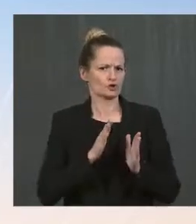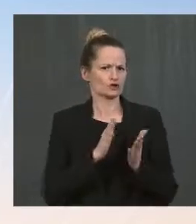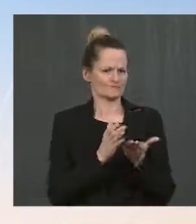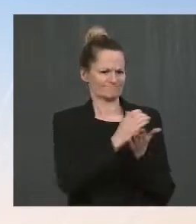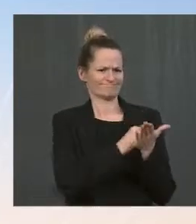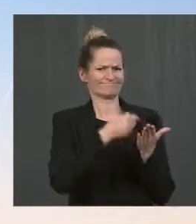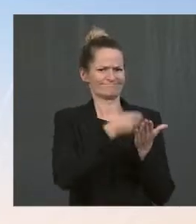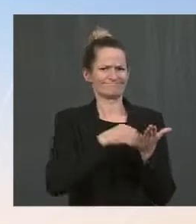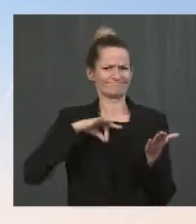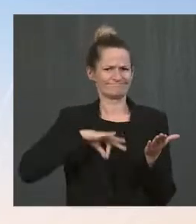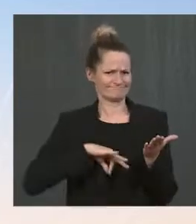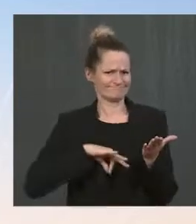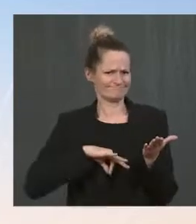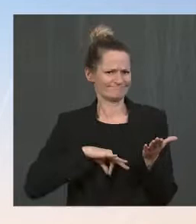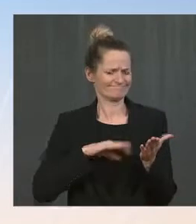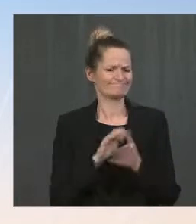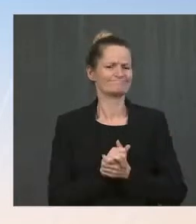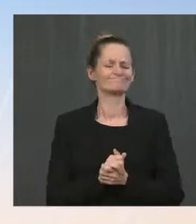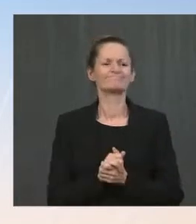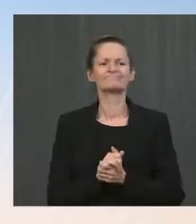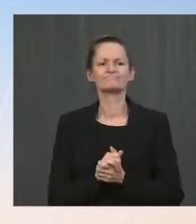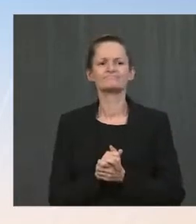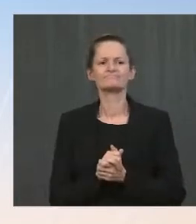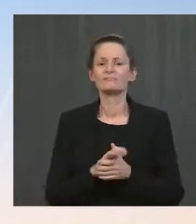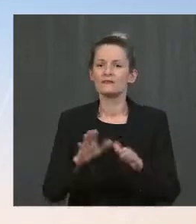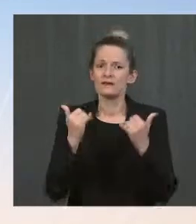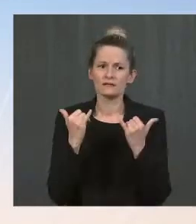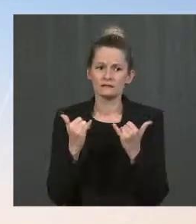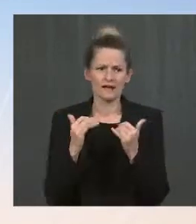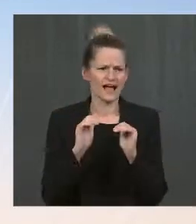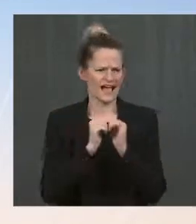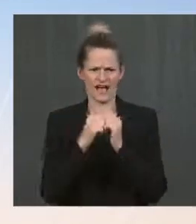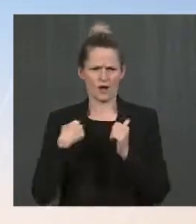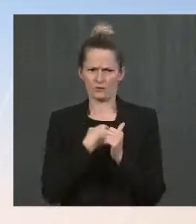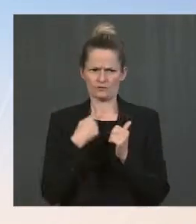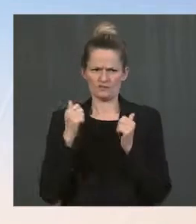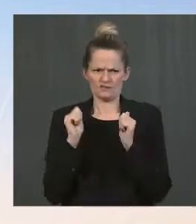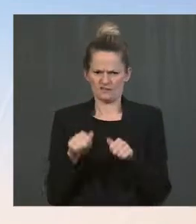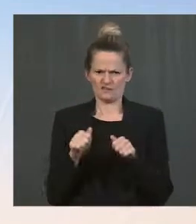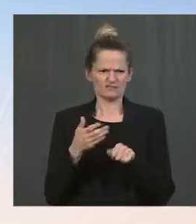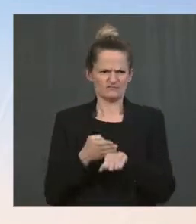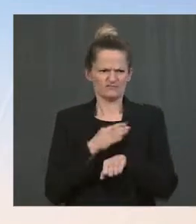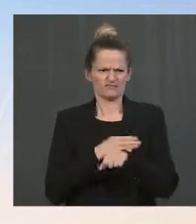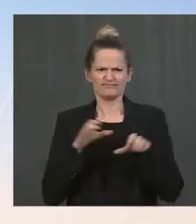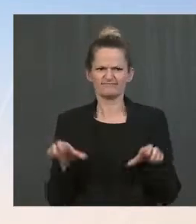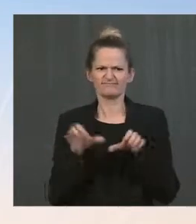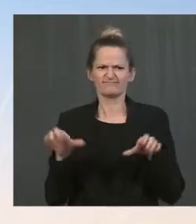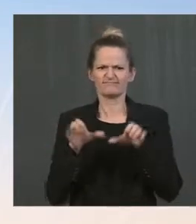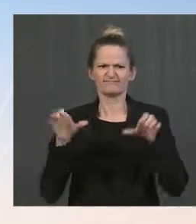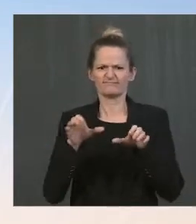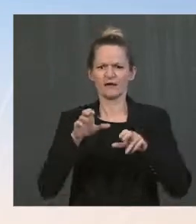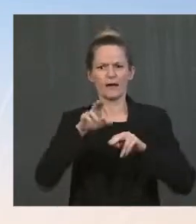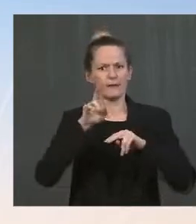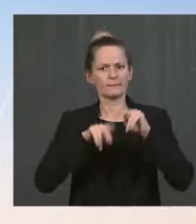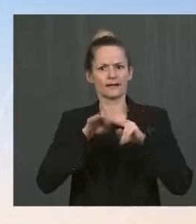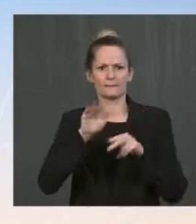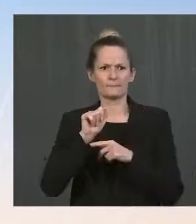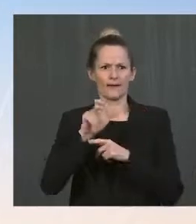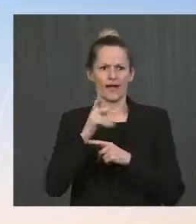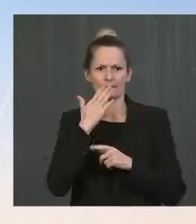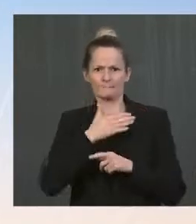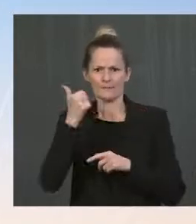actions our administration is taking to build back a better food system, which includes stepping up antitrust enforcement, investing in small